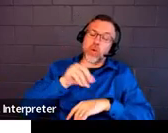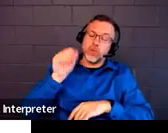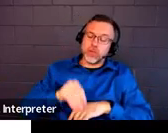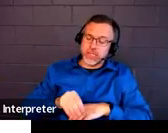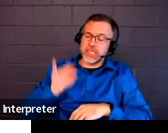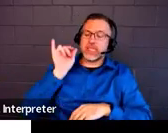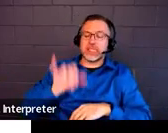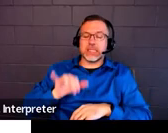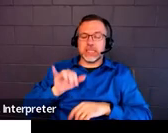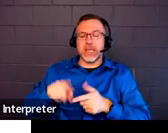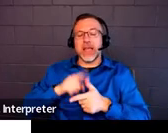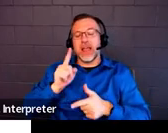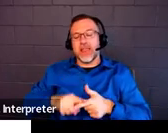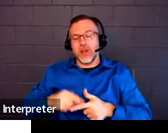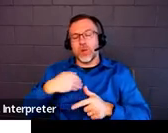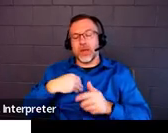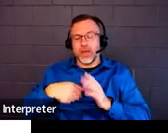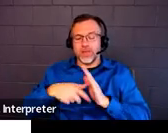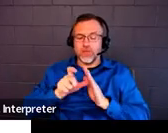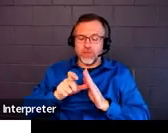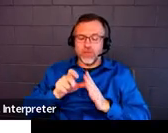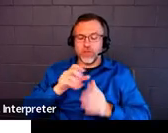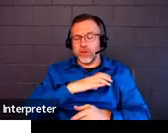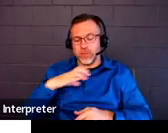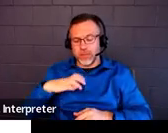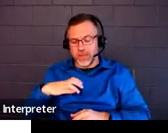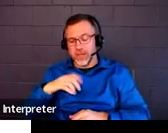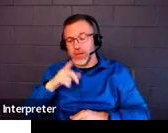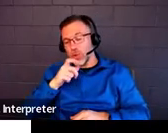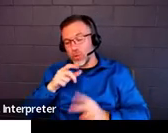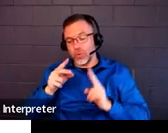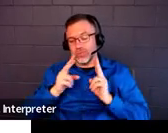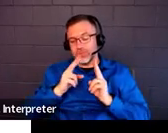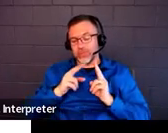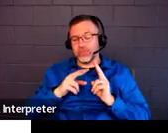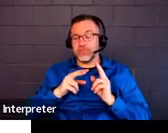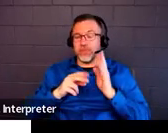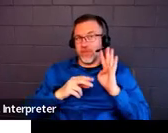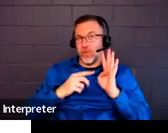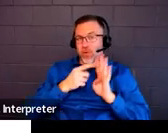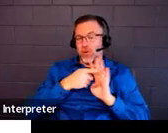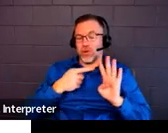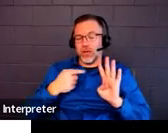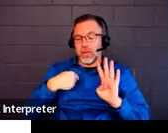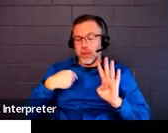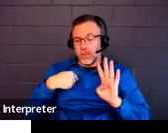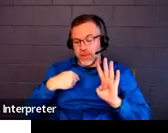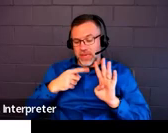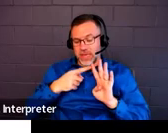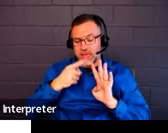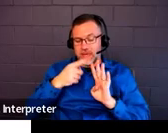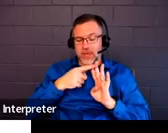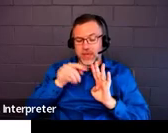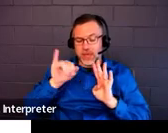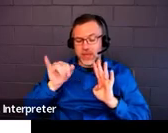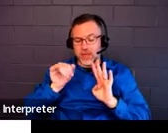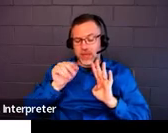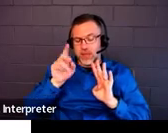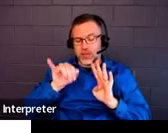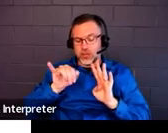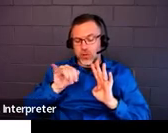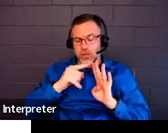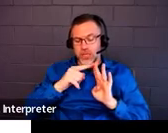there is a review committee made up of Jody and myself and two other folks from the Maine Department of